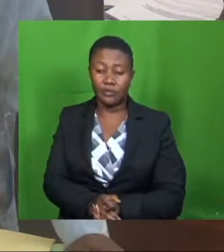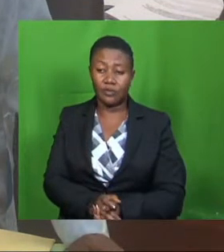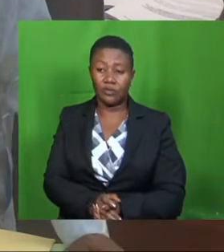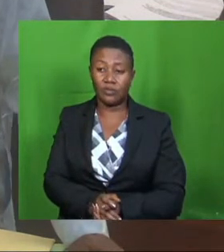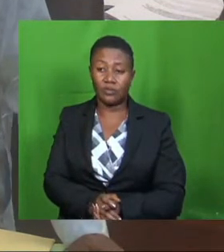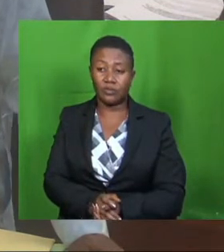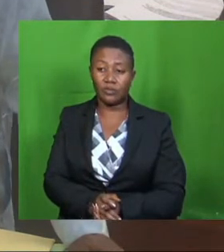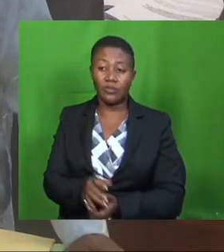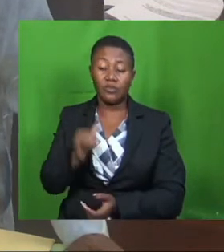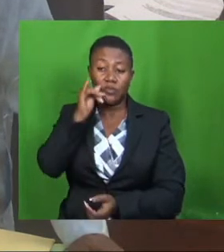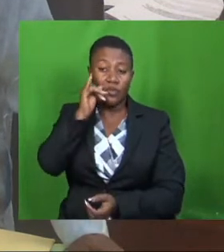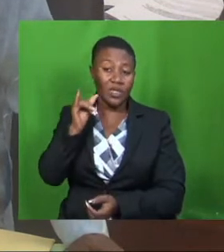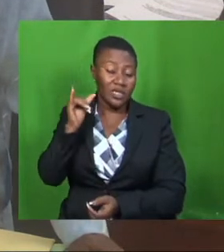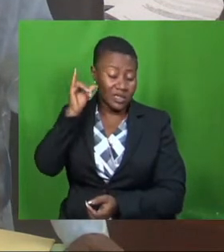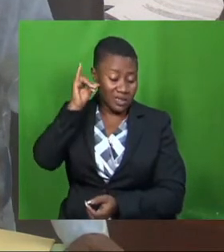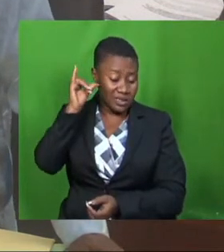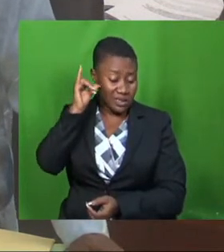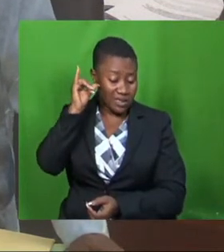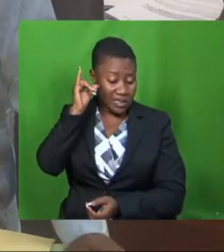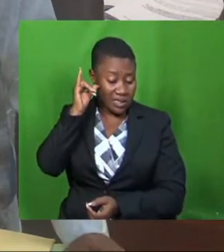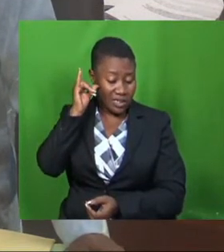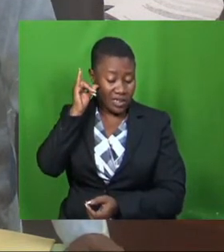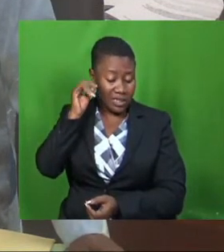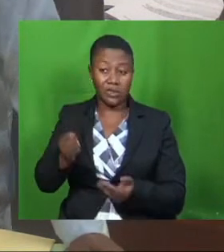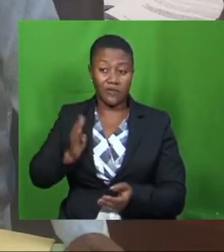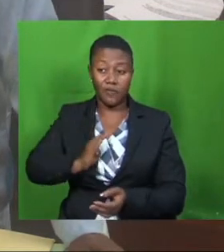Yes, Majority Leader.